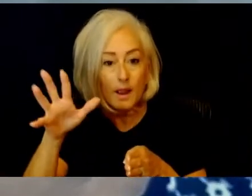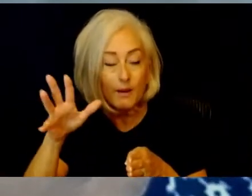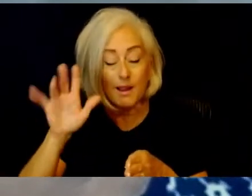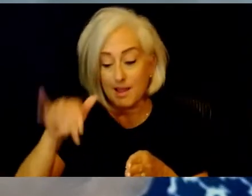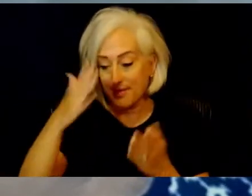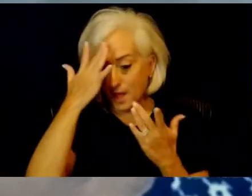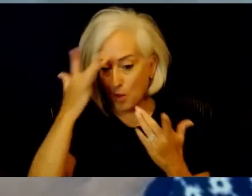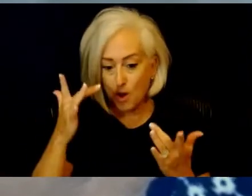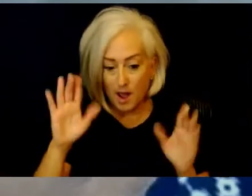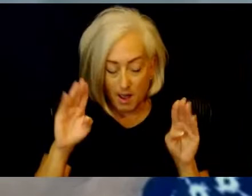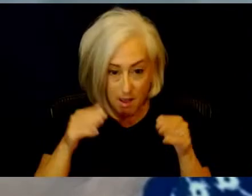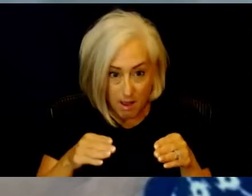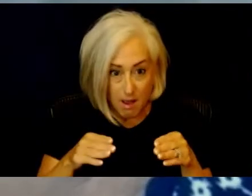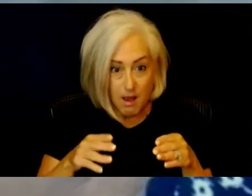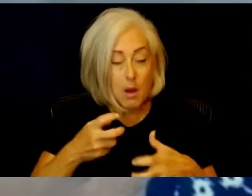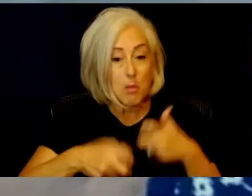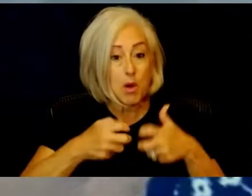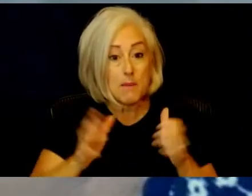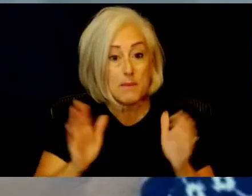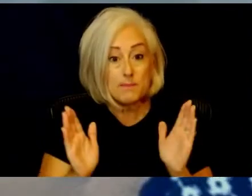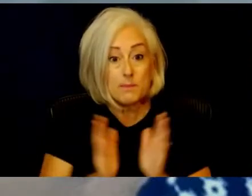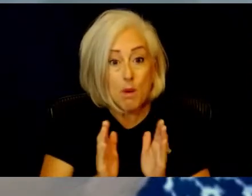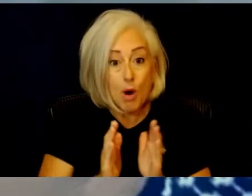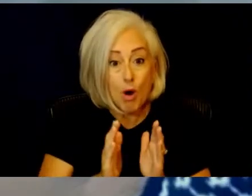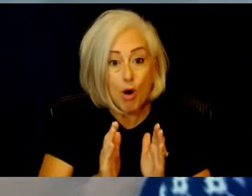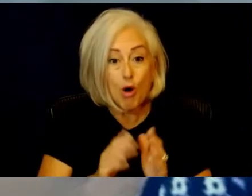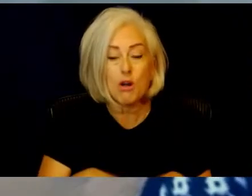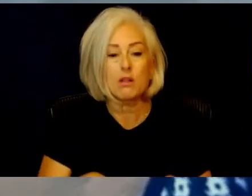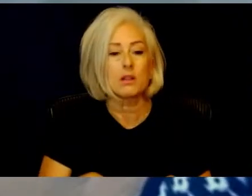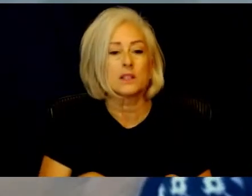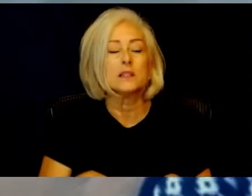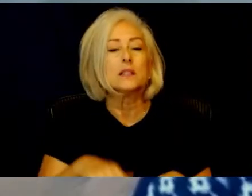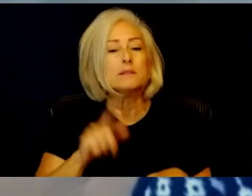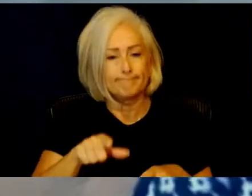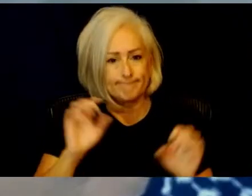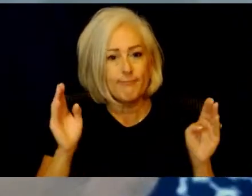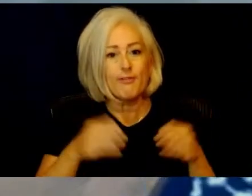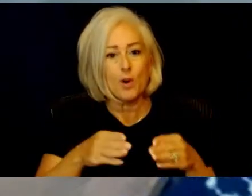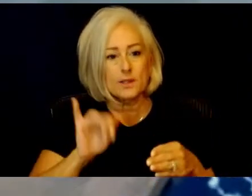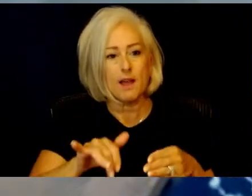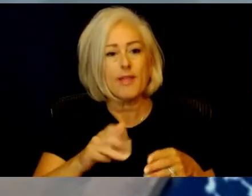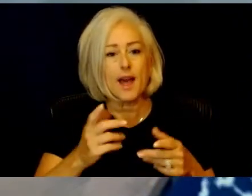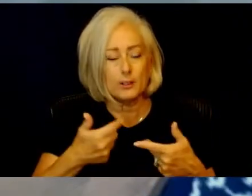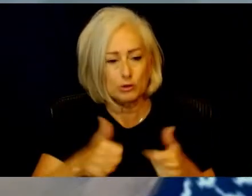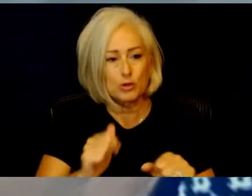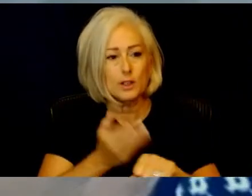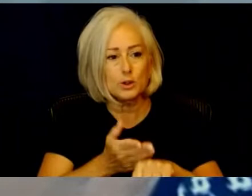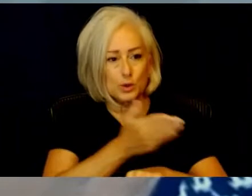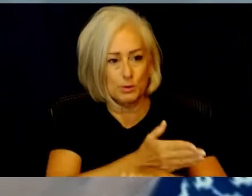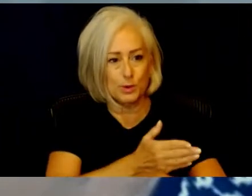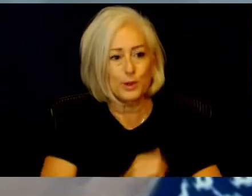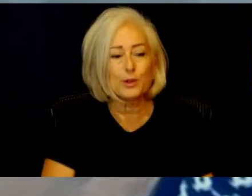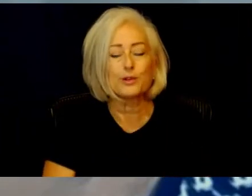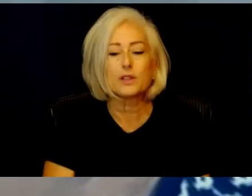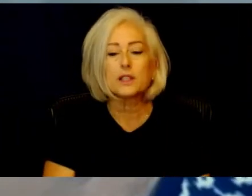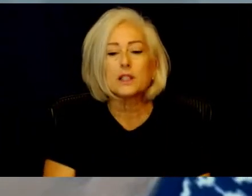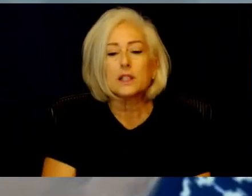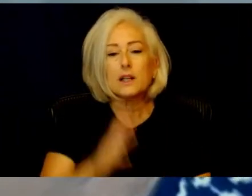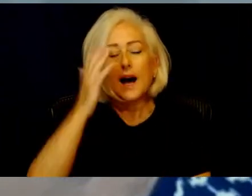in a local space because, it's not like the virus transmits differently in Georgia as compared to Kansas. And so I think